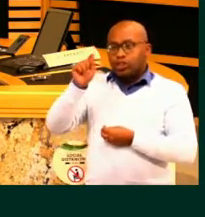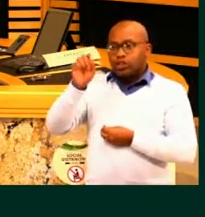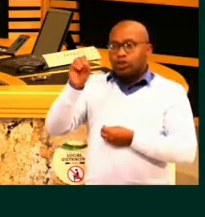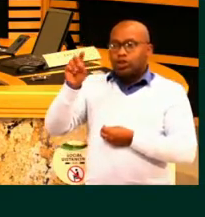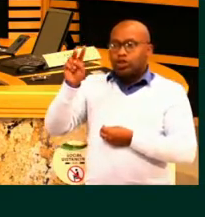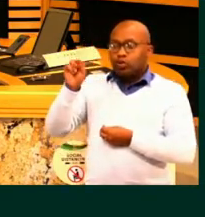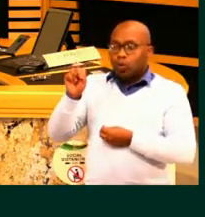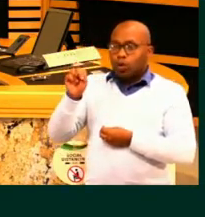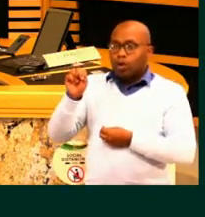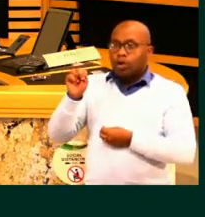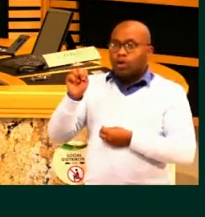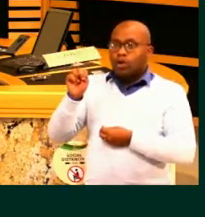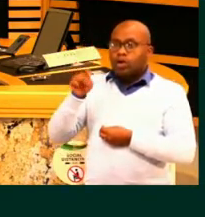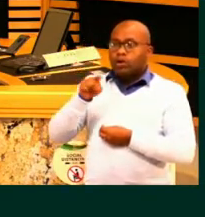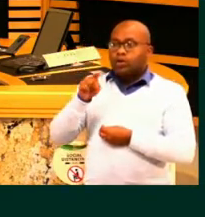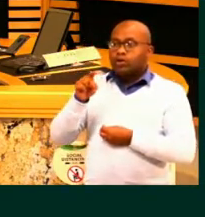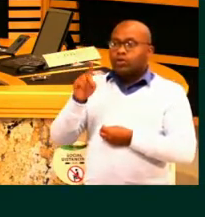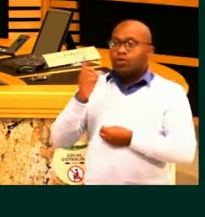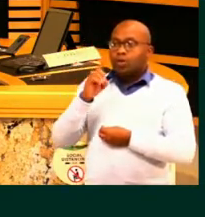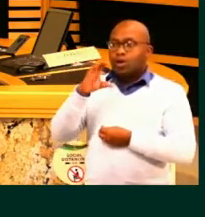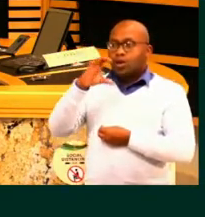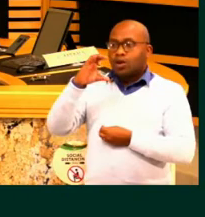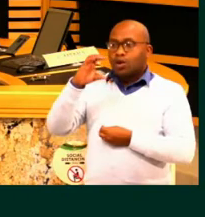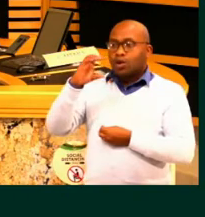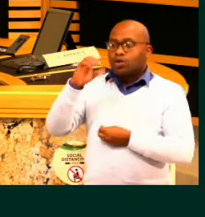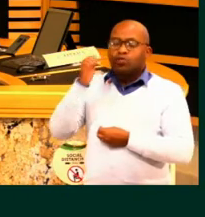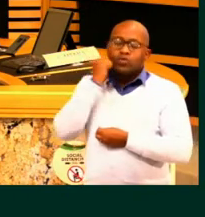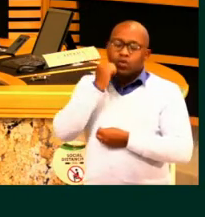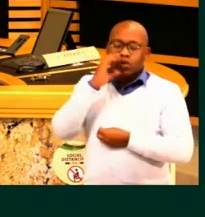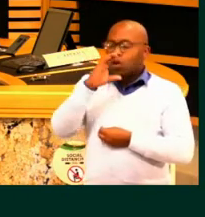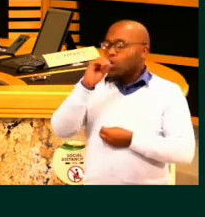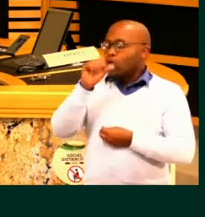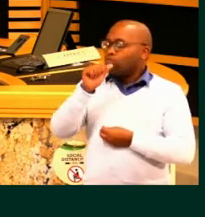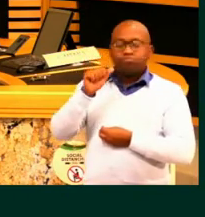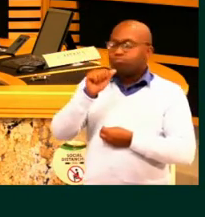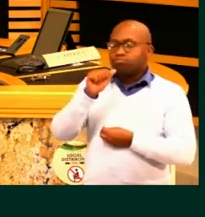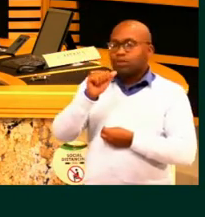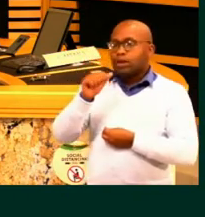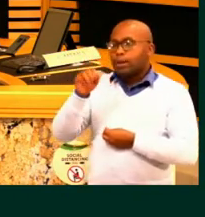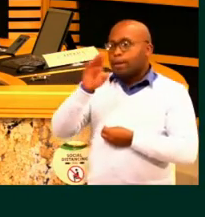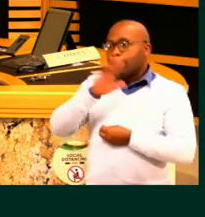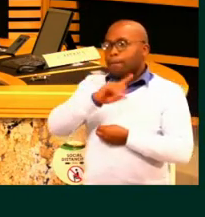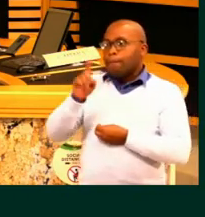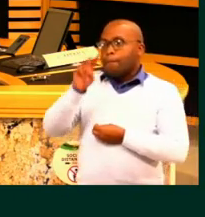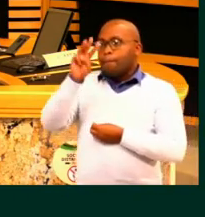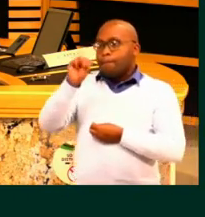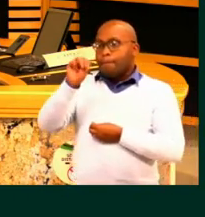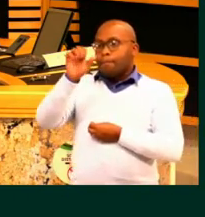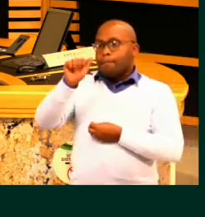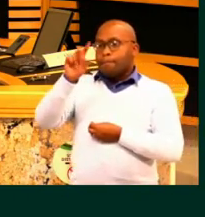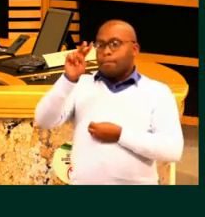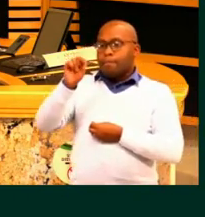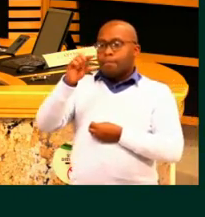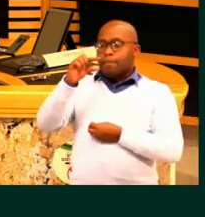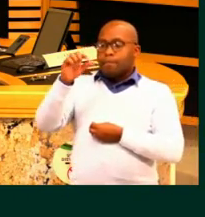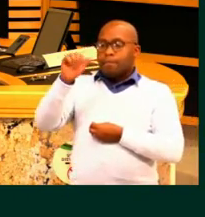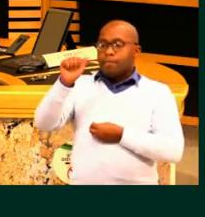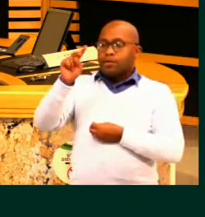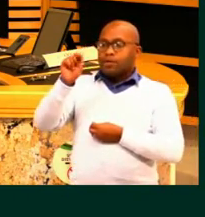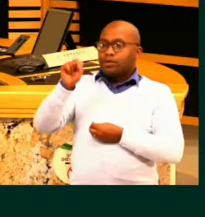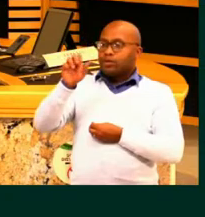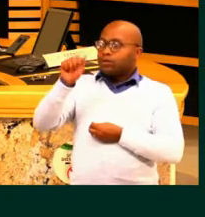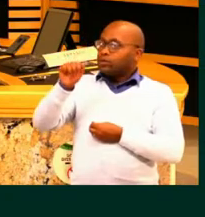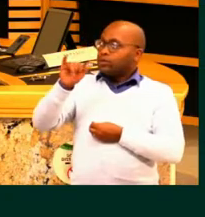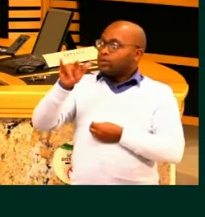of coal om sorry speaker Einstein